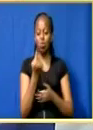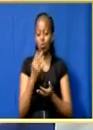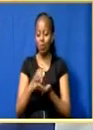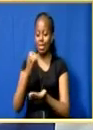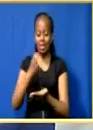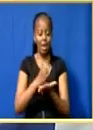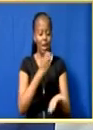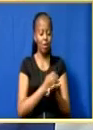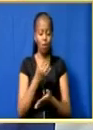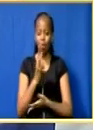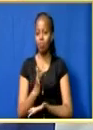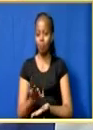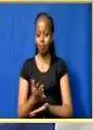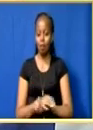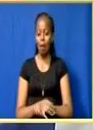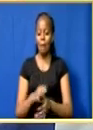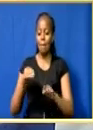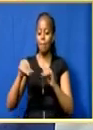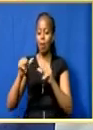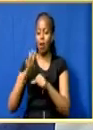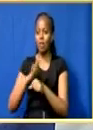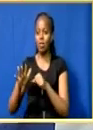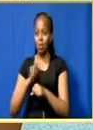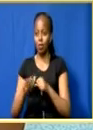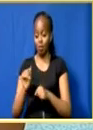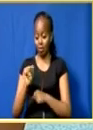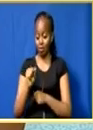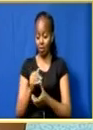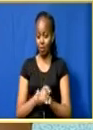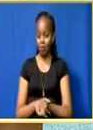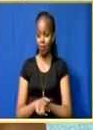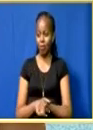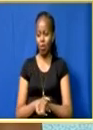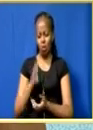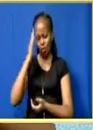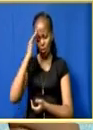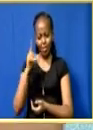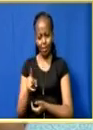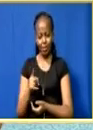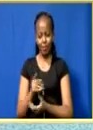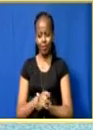jars of powdered vegetables around. You know that